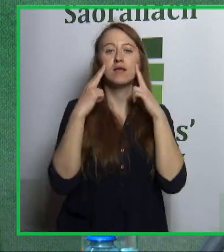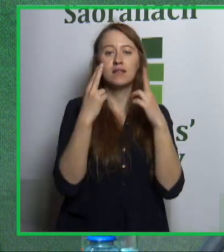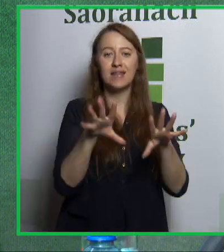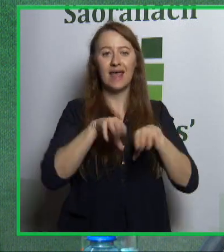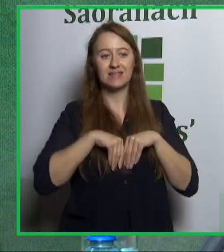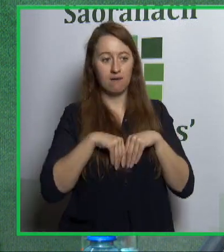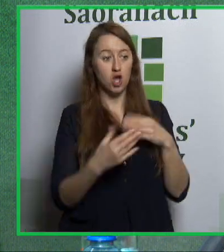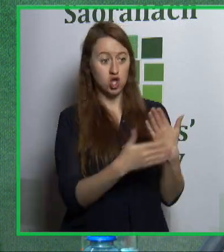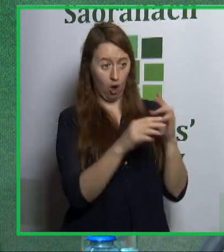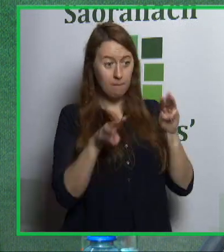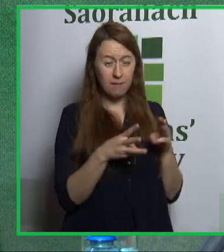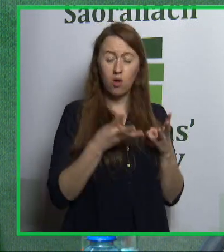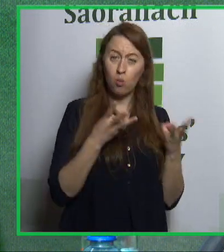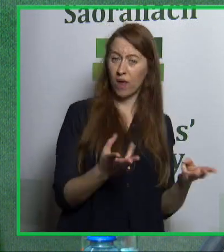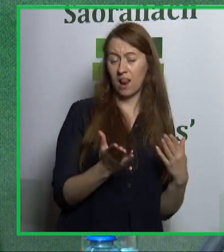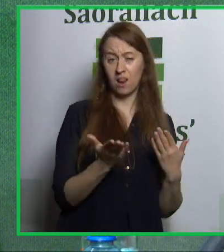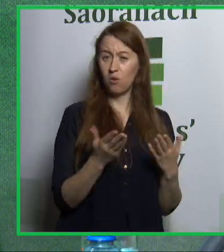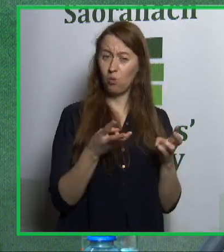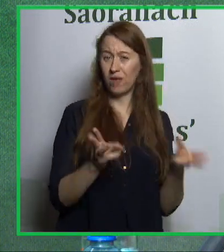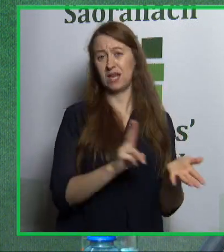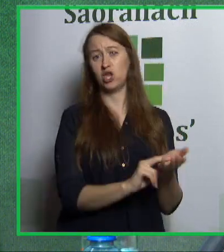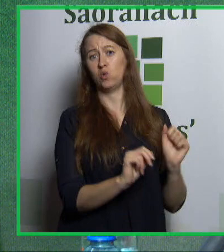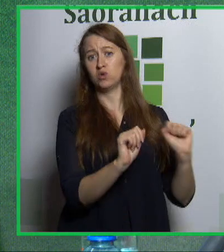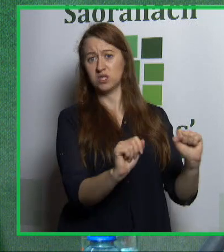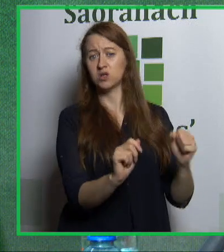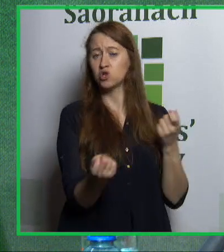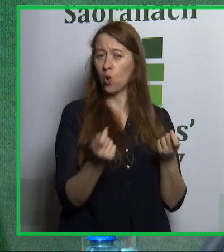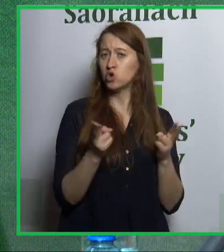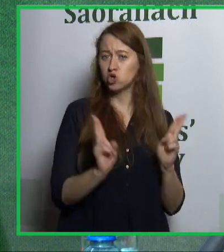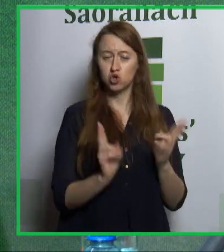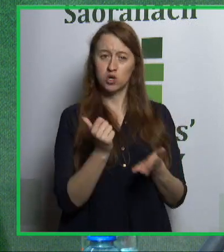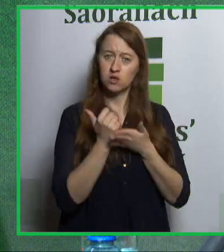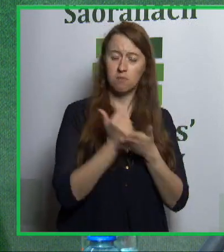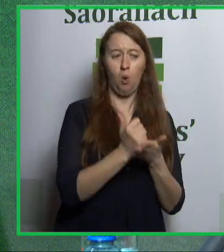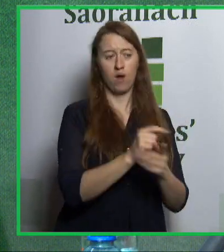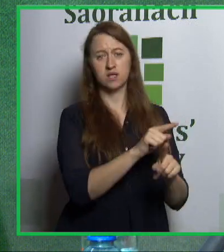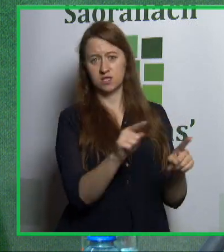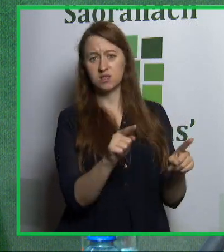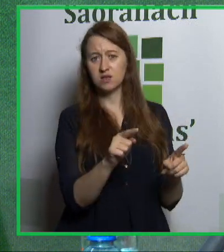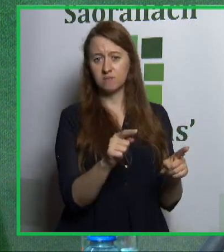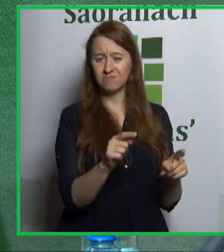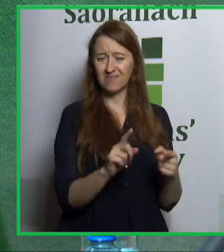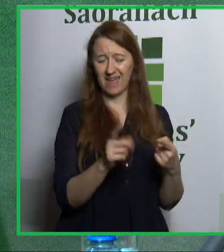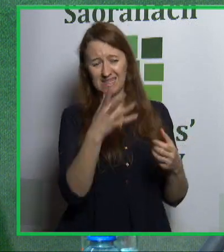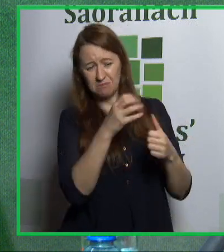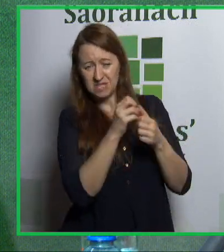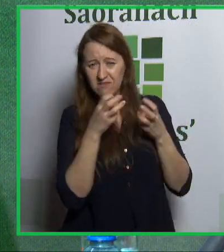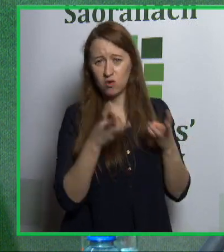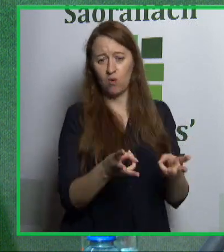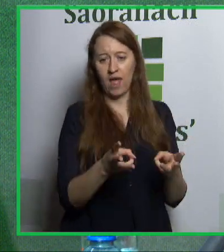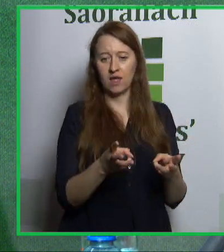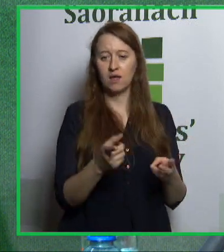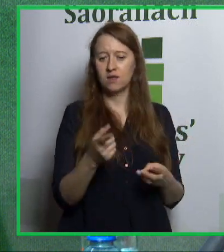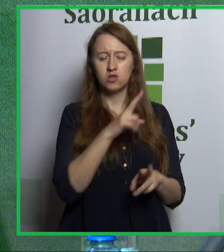they will likely do this. And if there's a way that we can support them, we should explore a way to support them. But I think that it's good to get into the mindset